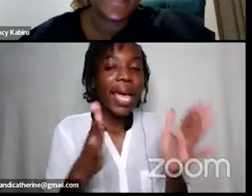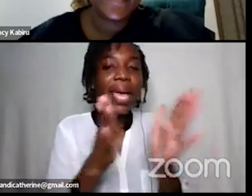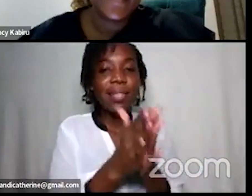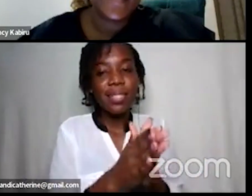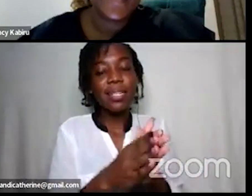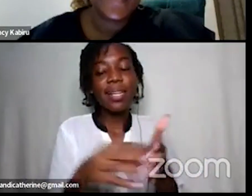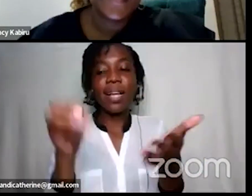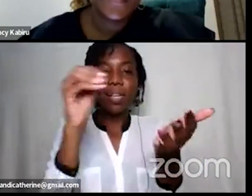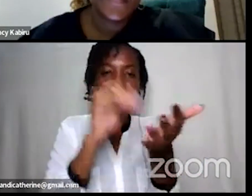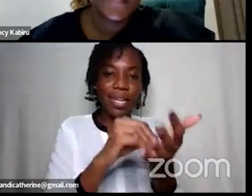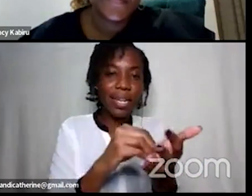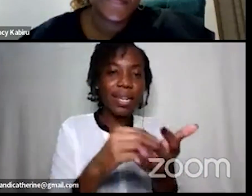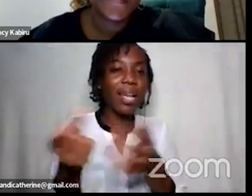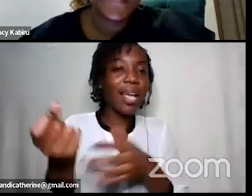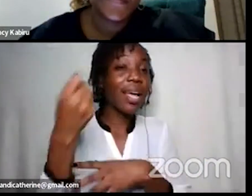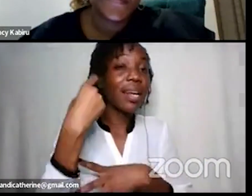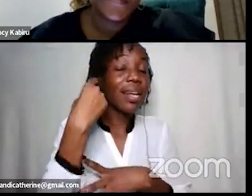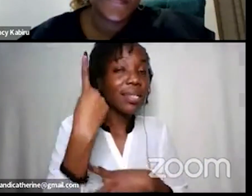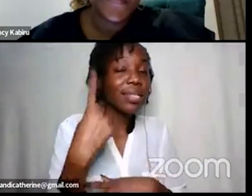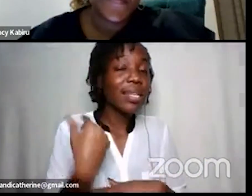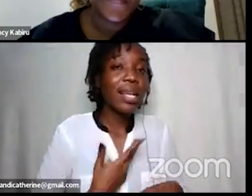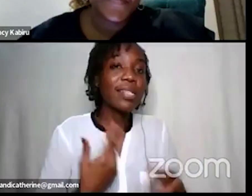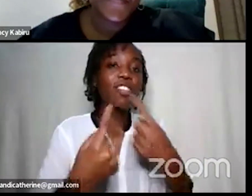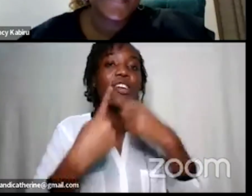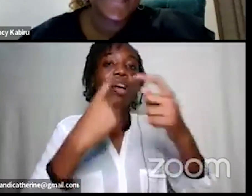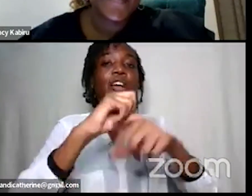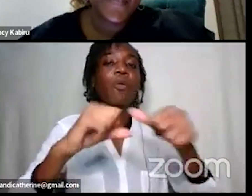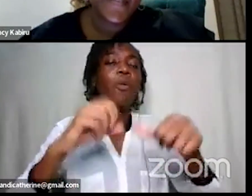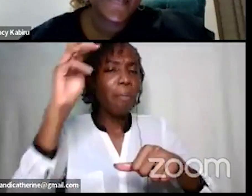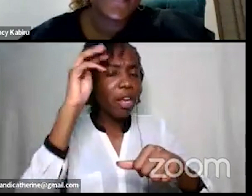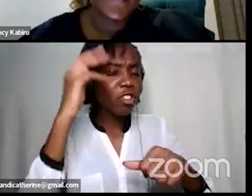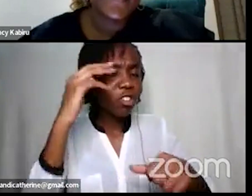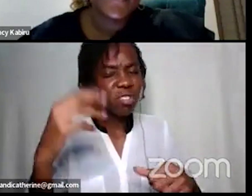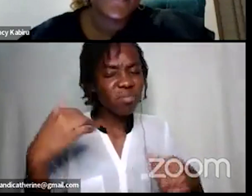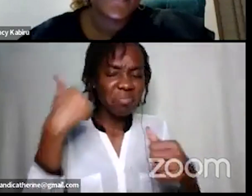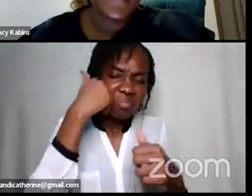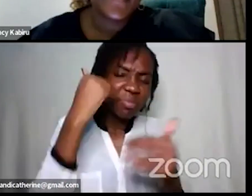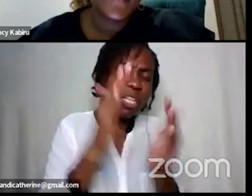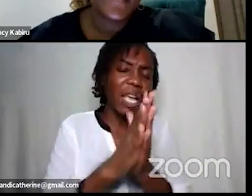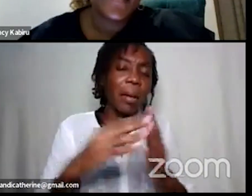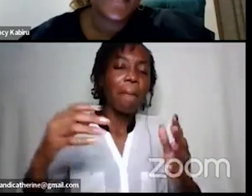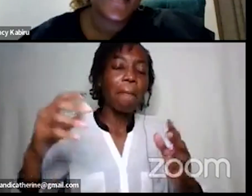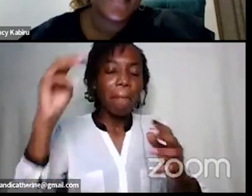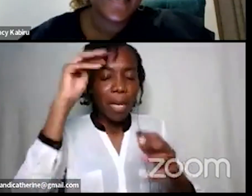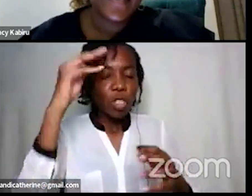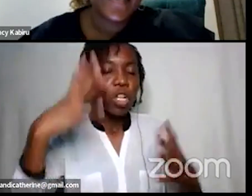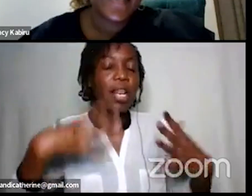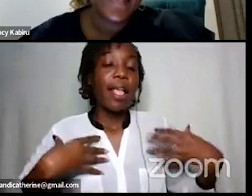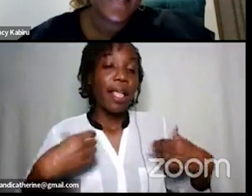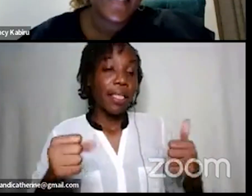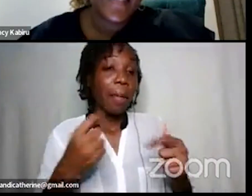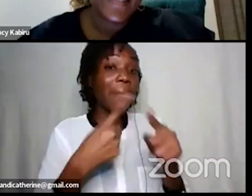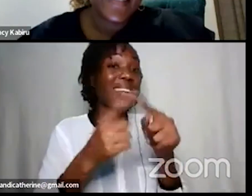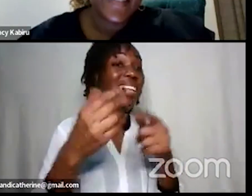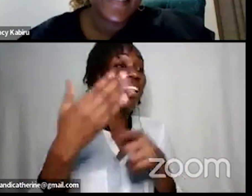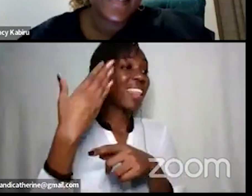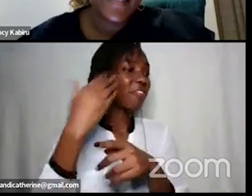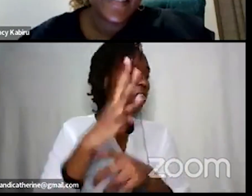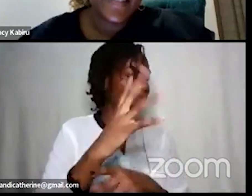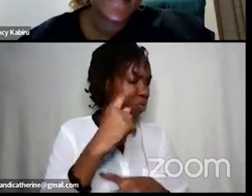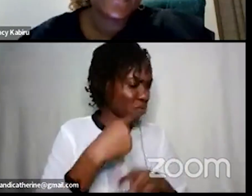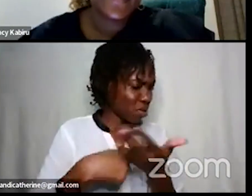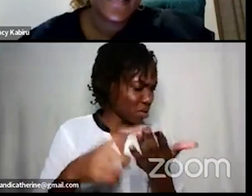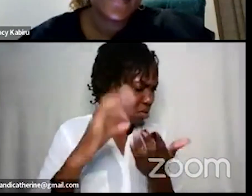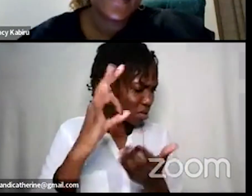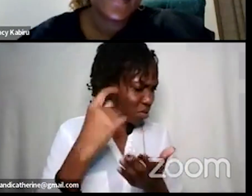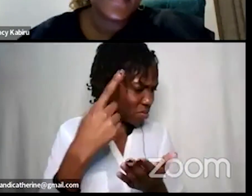I know we have talked about the difference between mental illness and mental health, but last, I think about 4 weeks or 3 weeks ago,